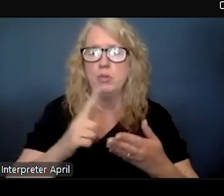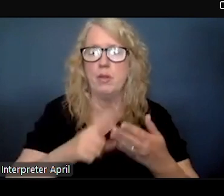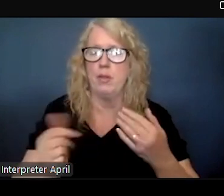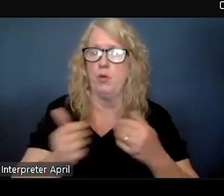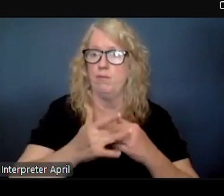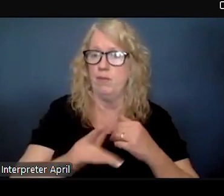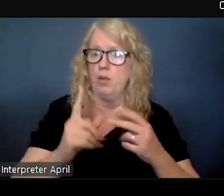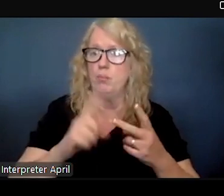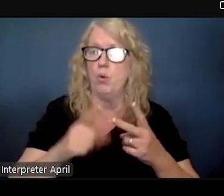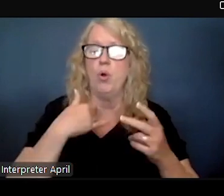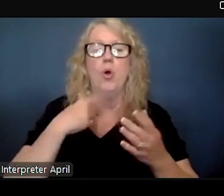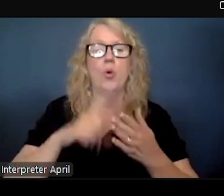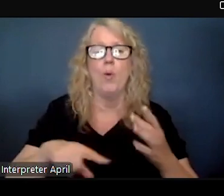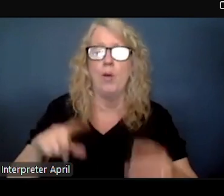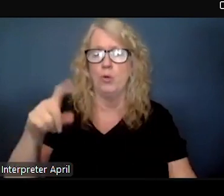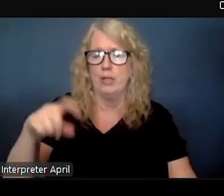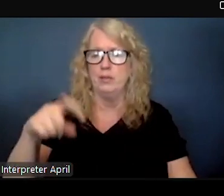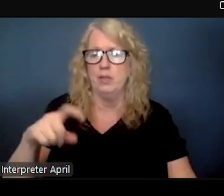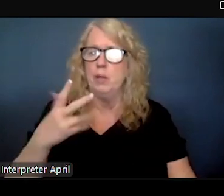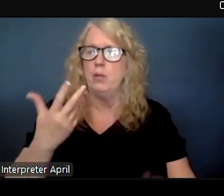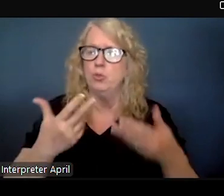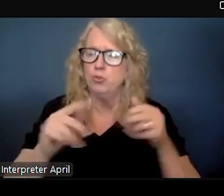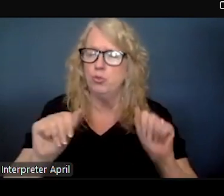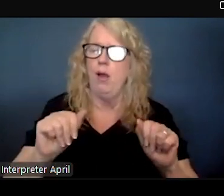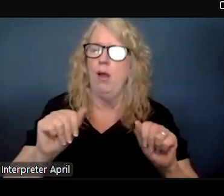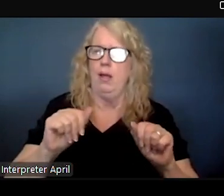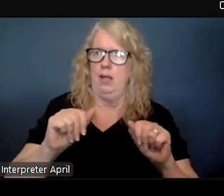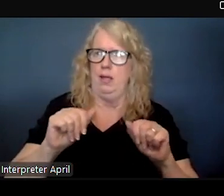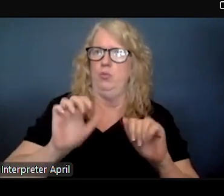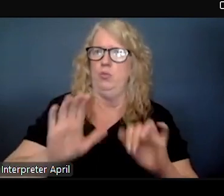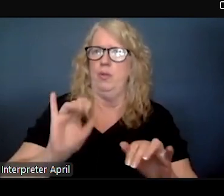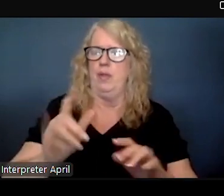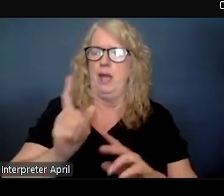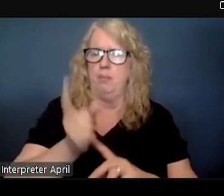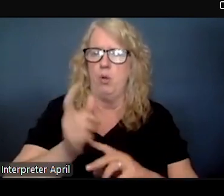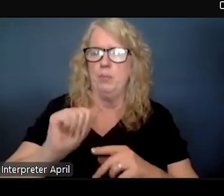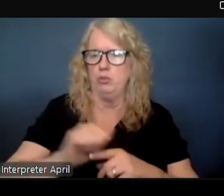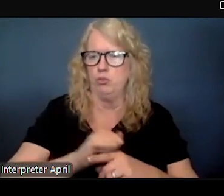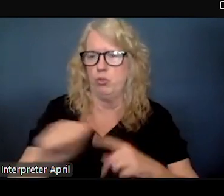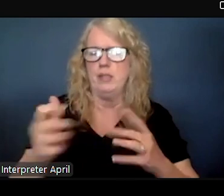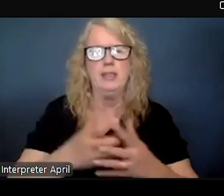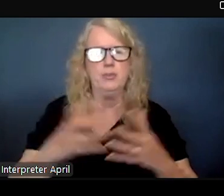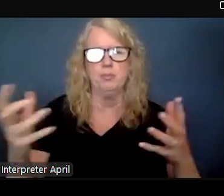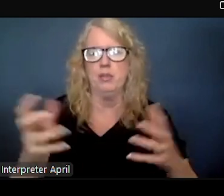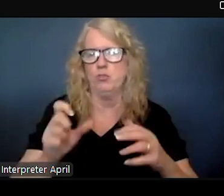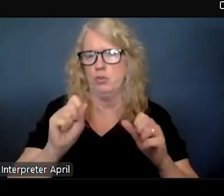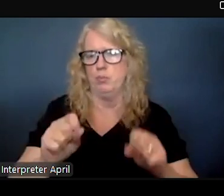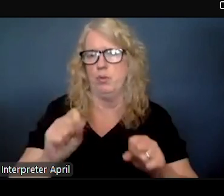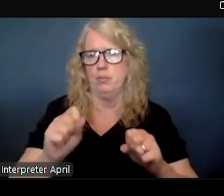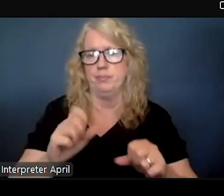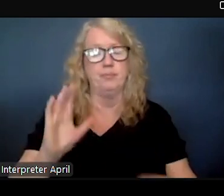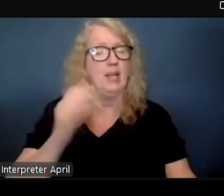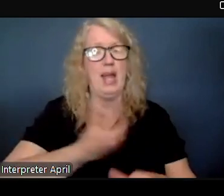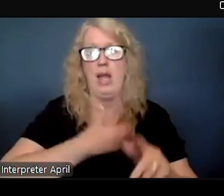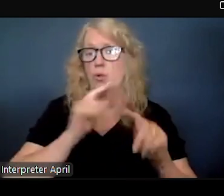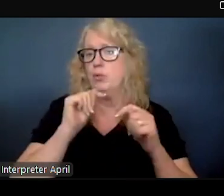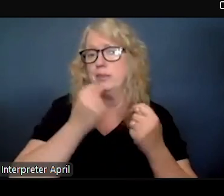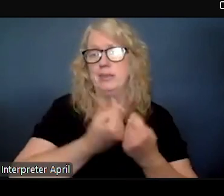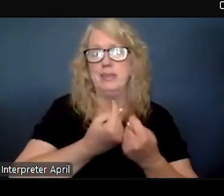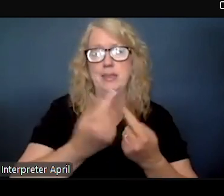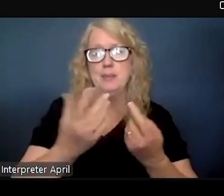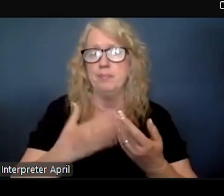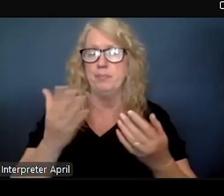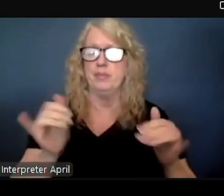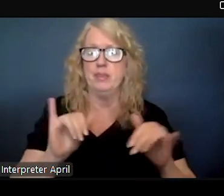or maybe that were necessary. So really trying to do that in the moment training as much as we can. Our team, very similar,